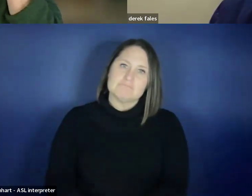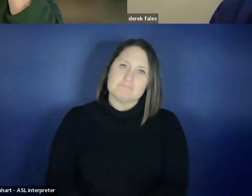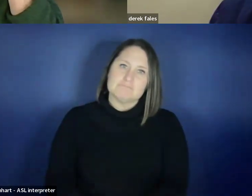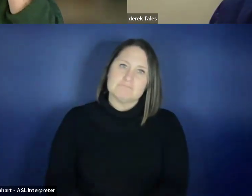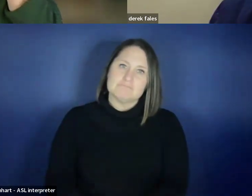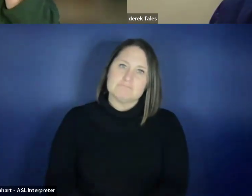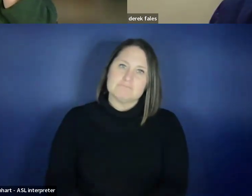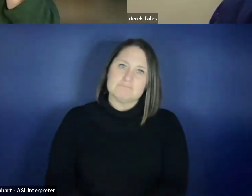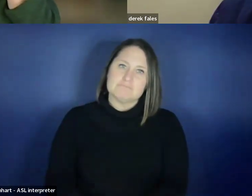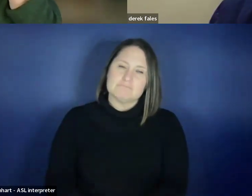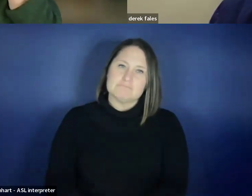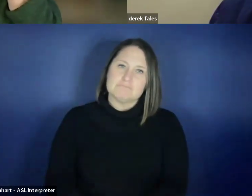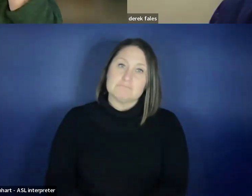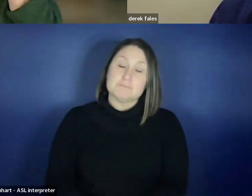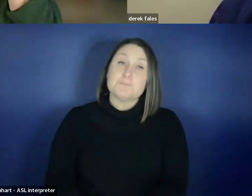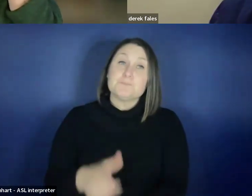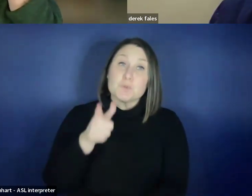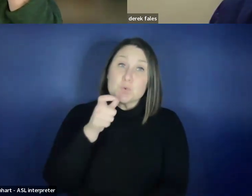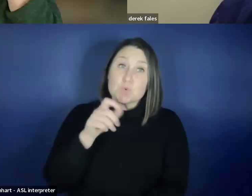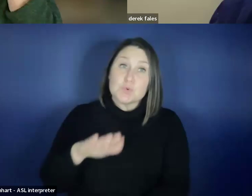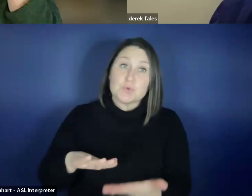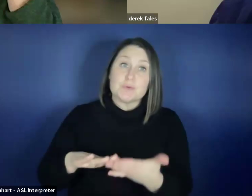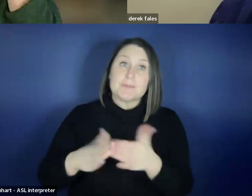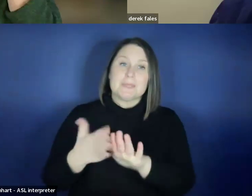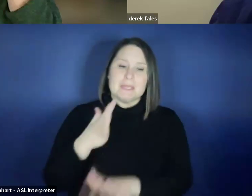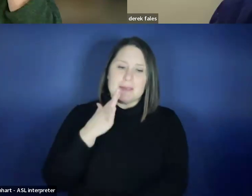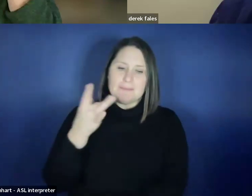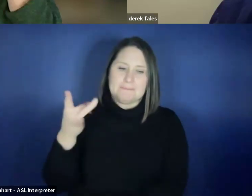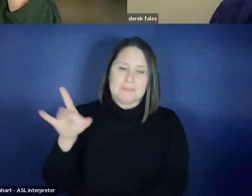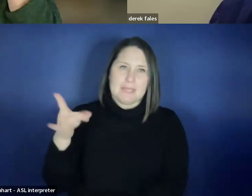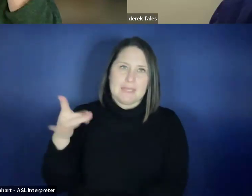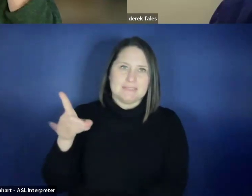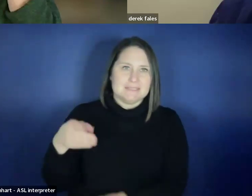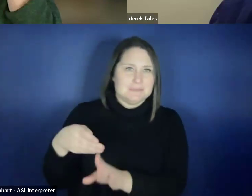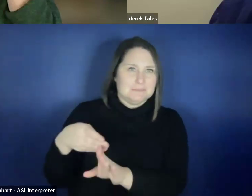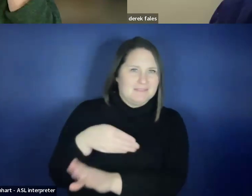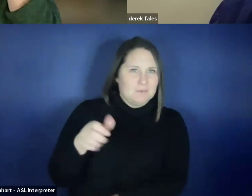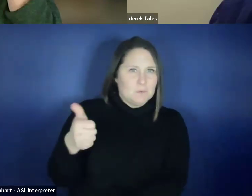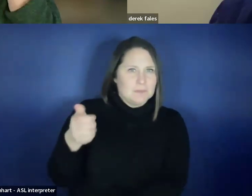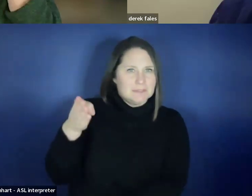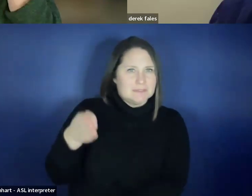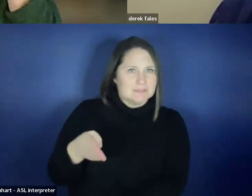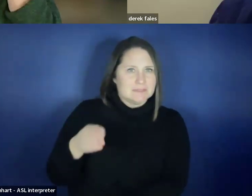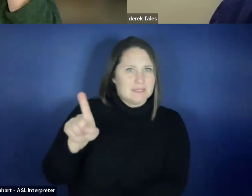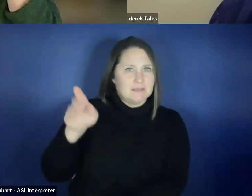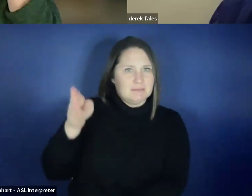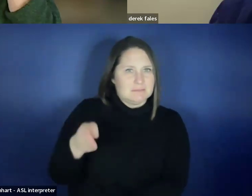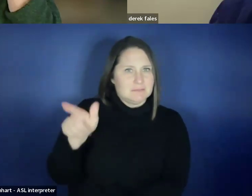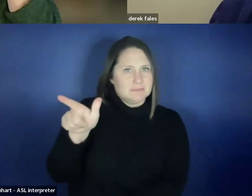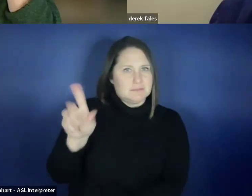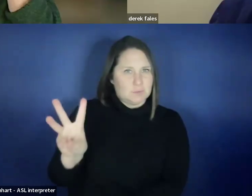Just checking on one thing. So for those turning 18 before 10/1/26, we should continue to refer to section